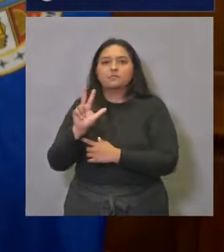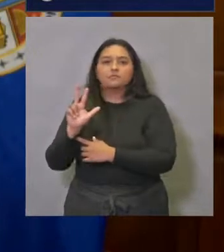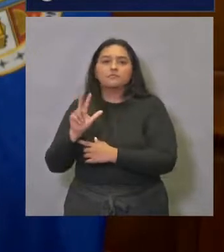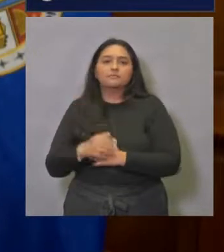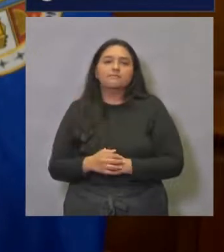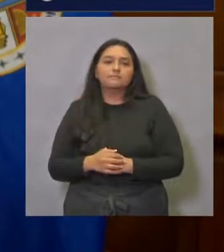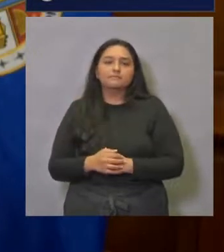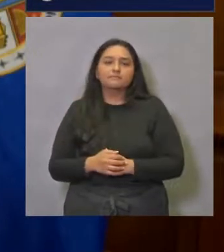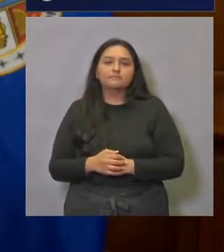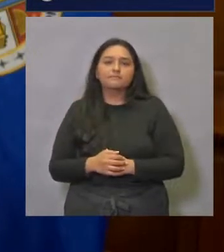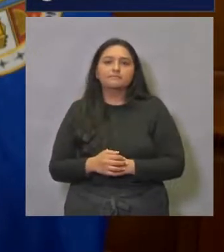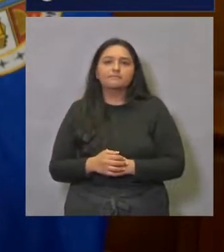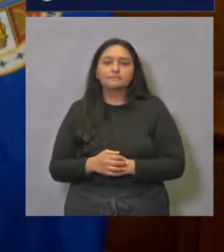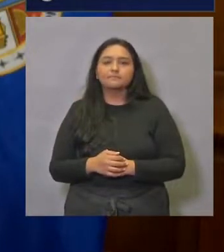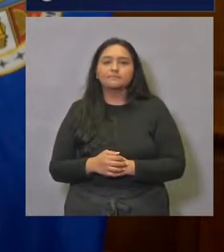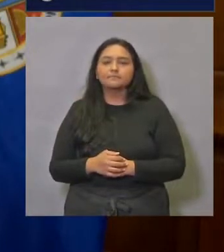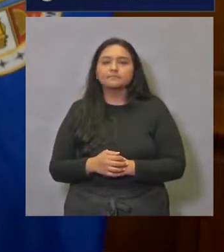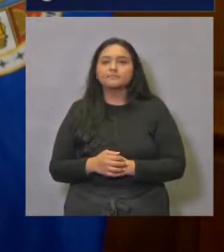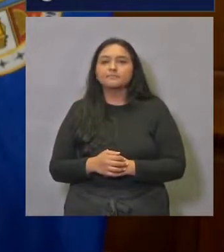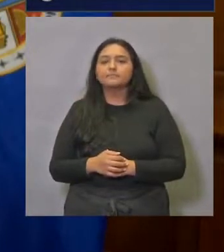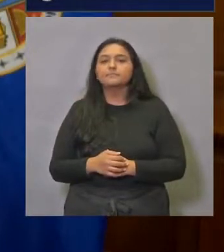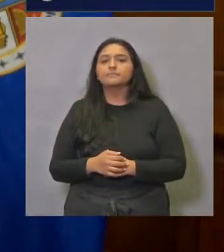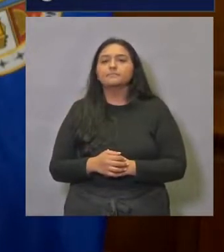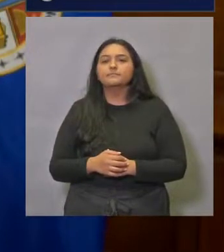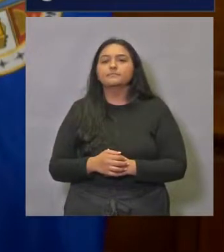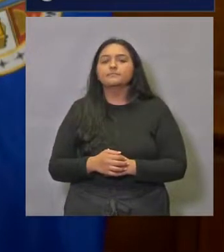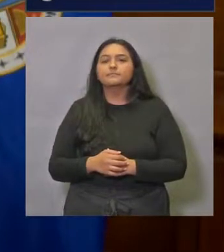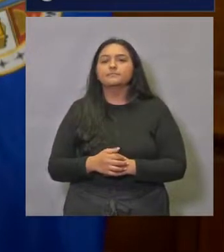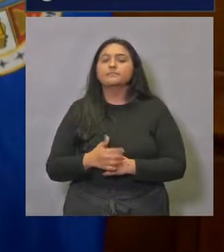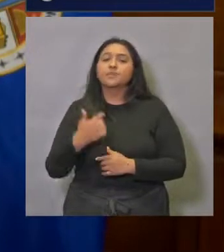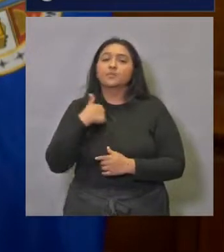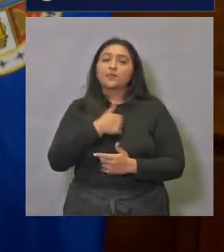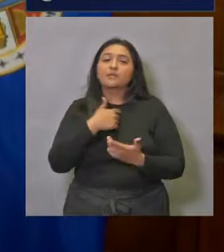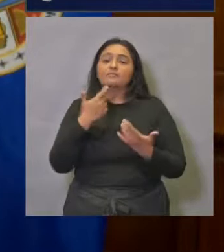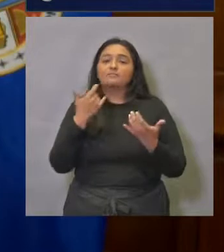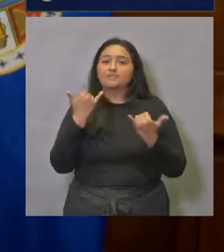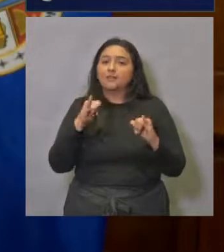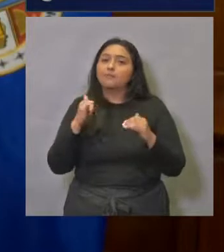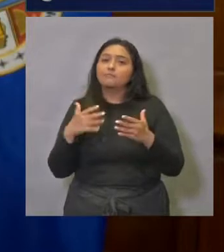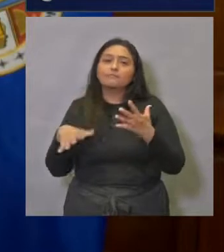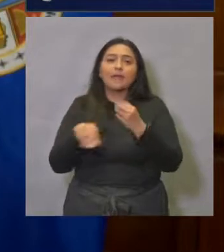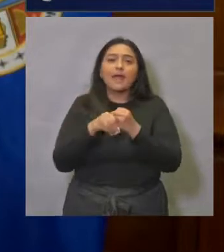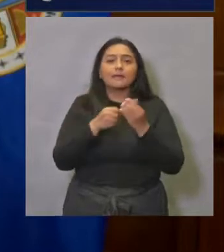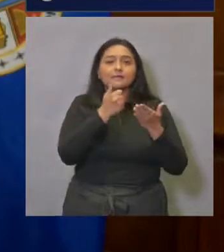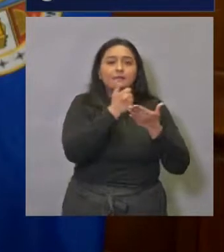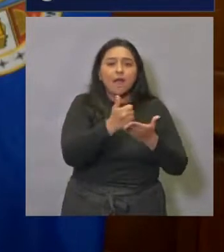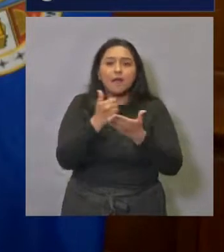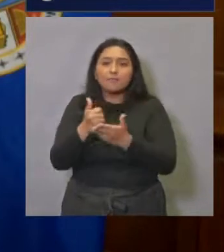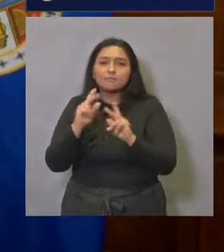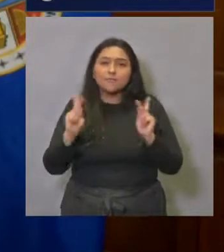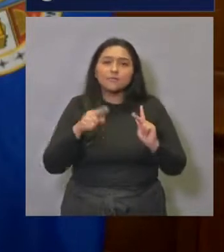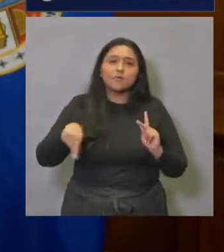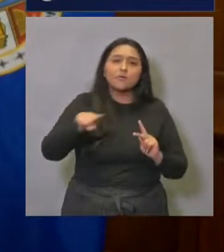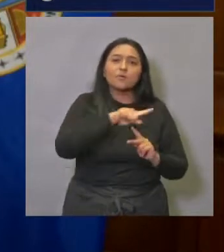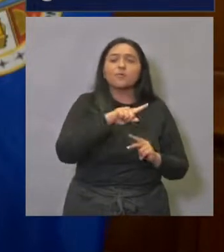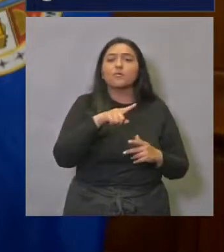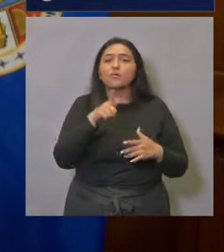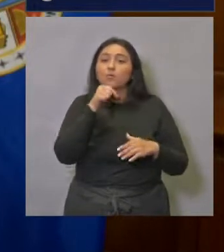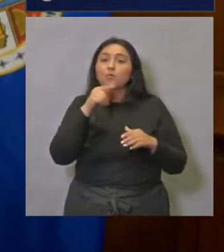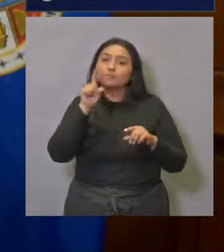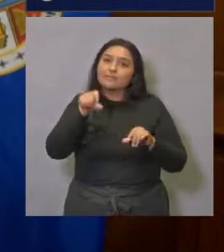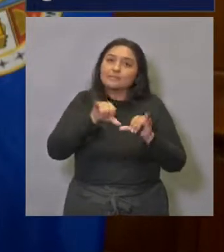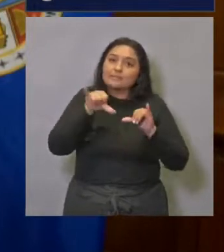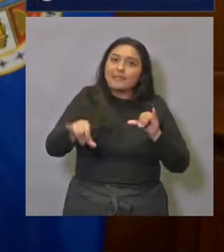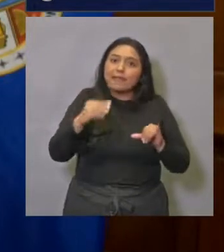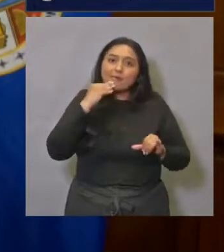844-684-6333. And as we further provide assistance for those struggling to keep themselves in their homes due to the financial fallout of the